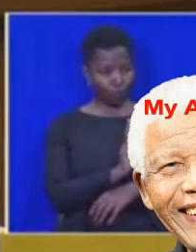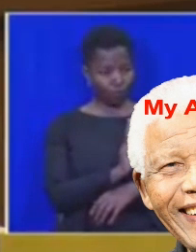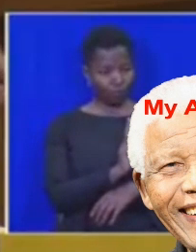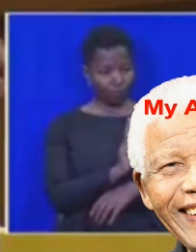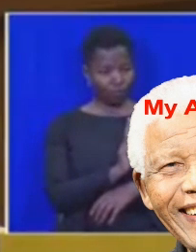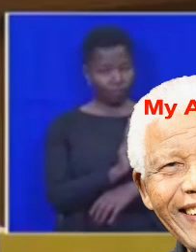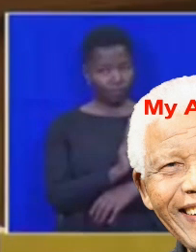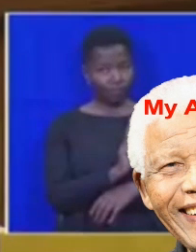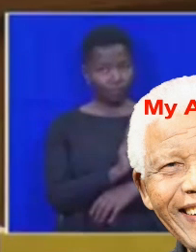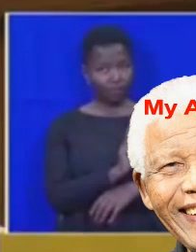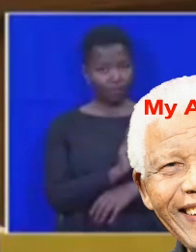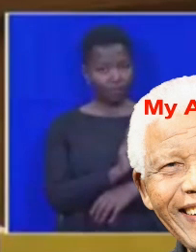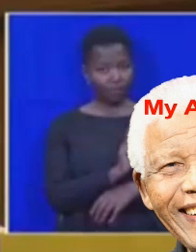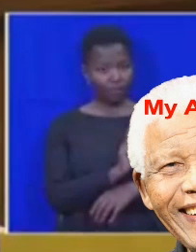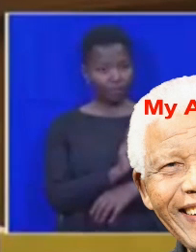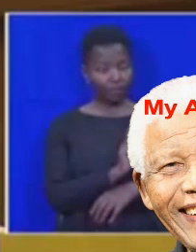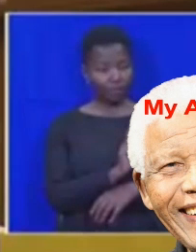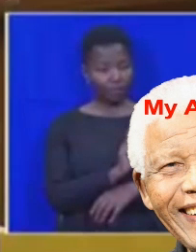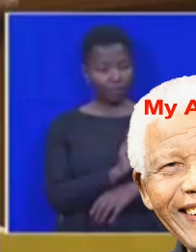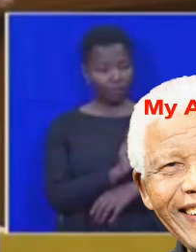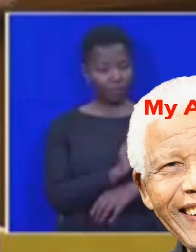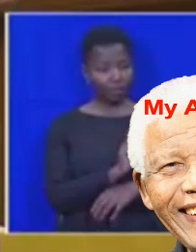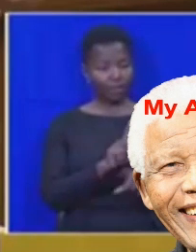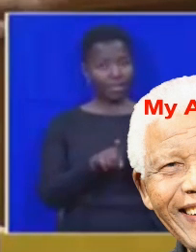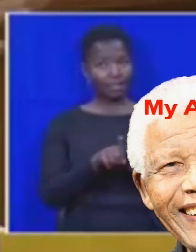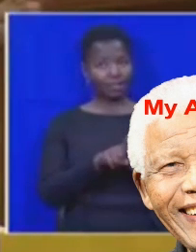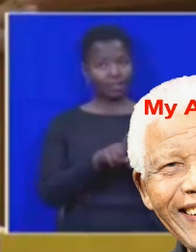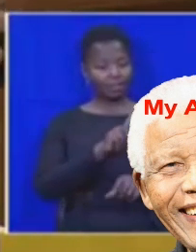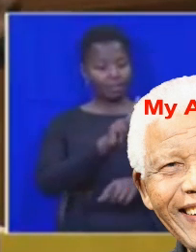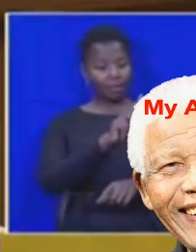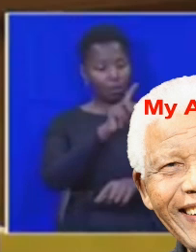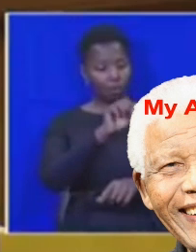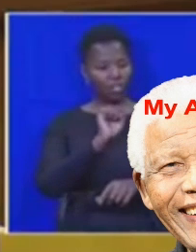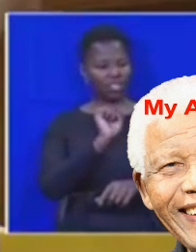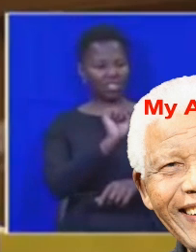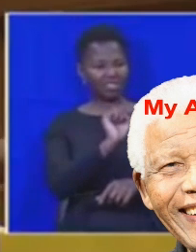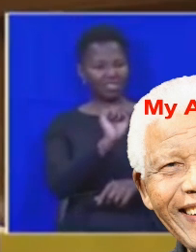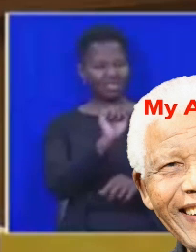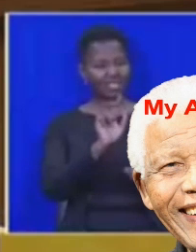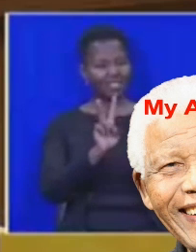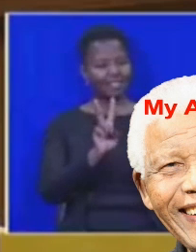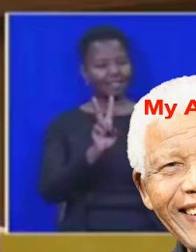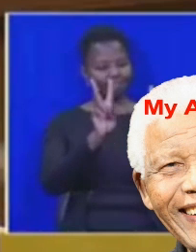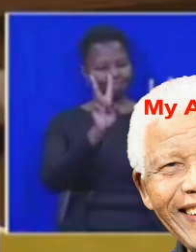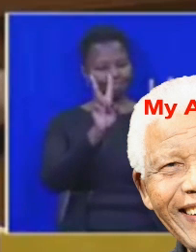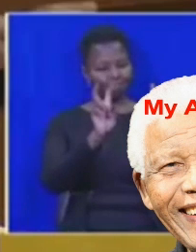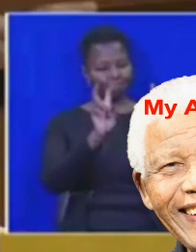And your question is deliberately phrased in a manner that